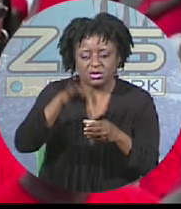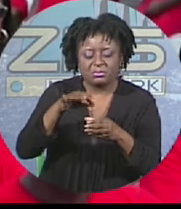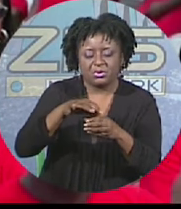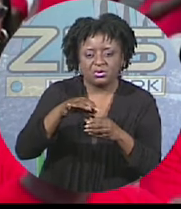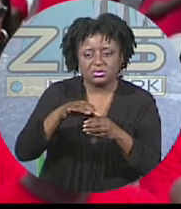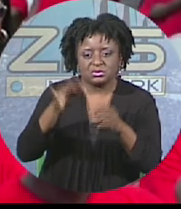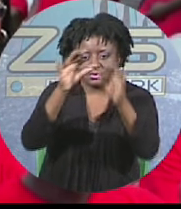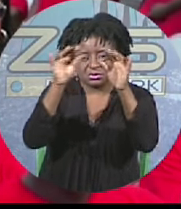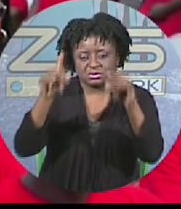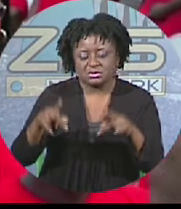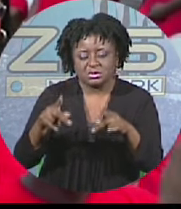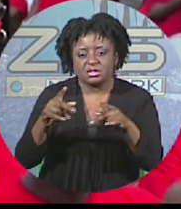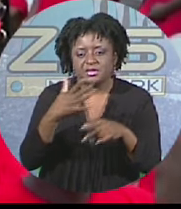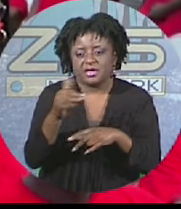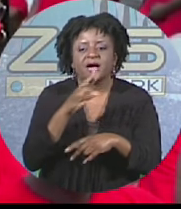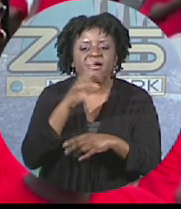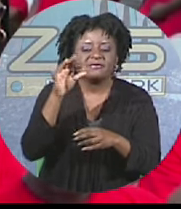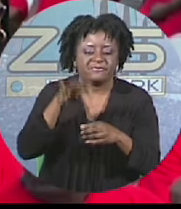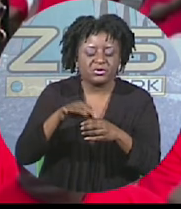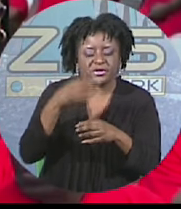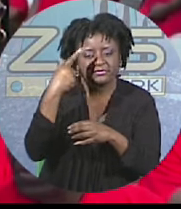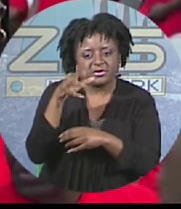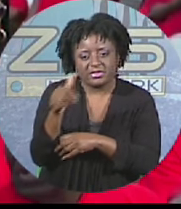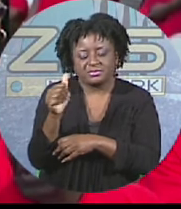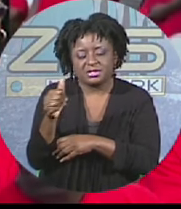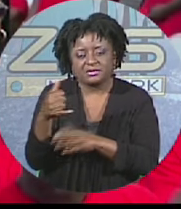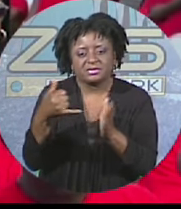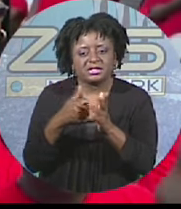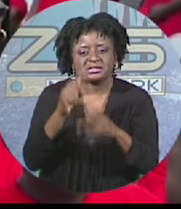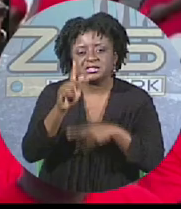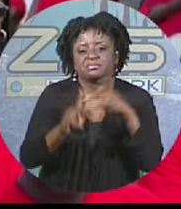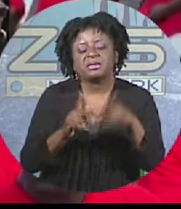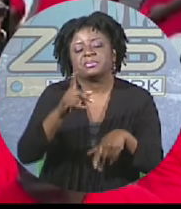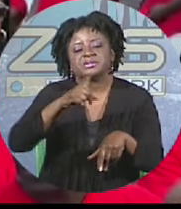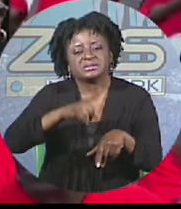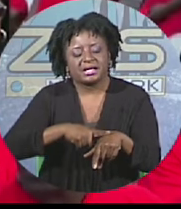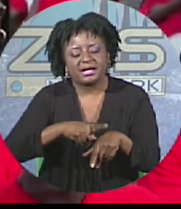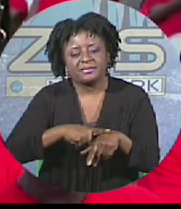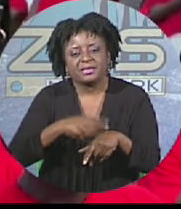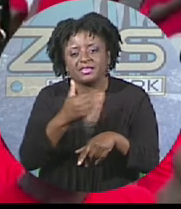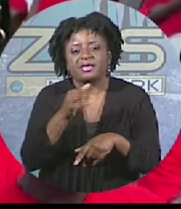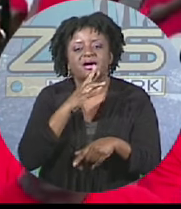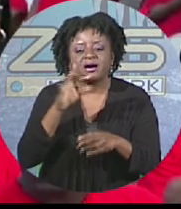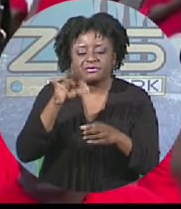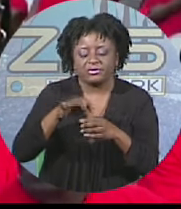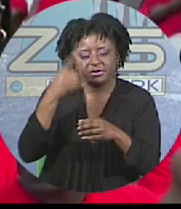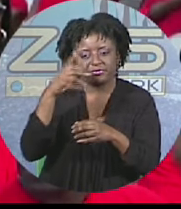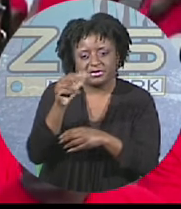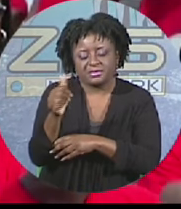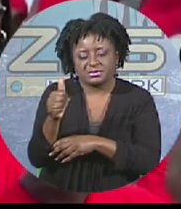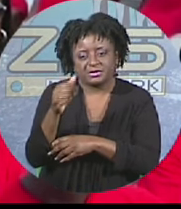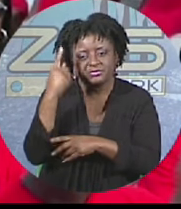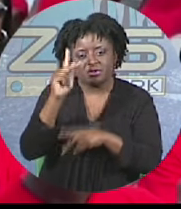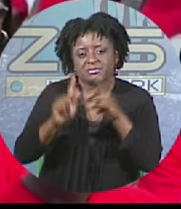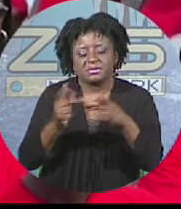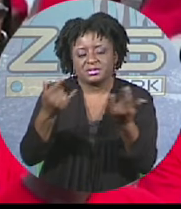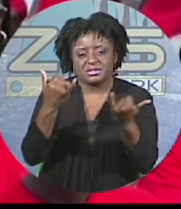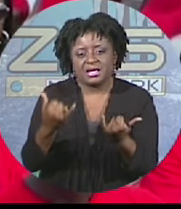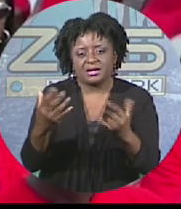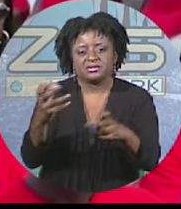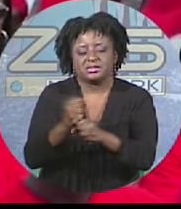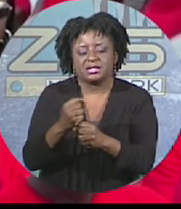for themselves, because it's the people's time. They are voting for themselves, for the people to now take the power